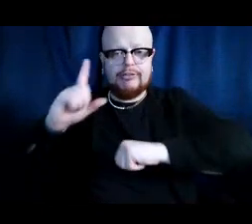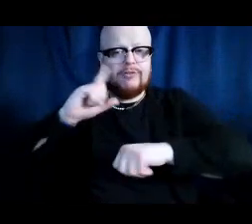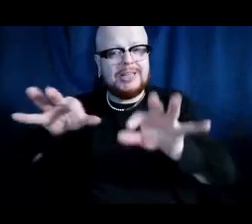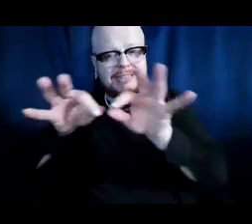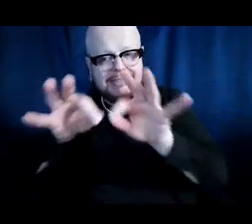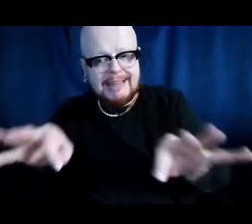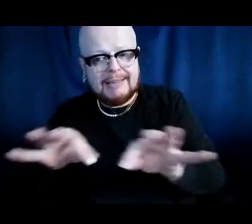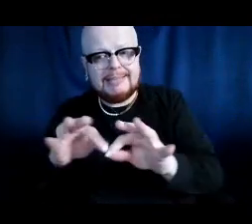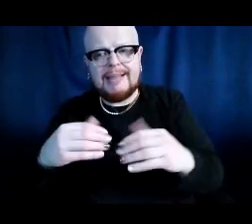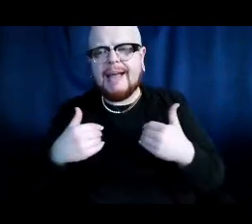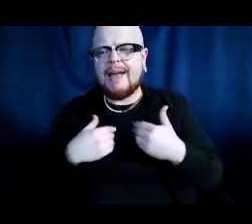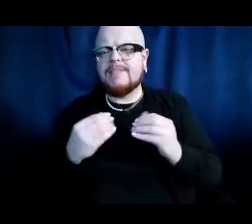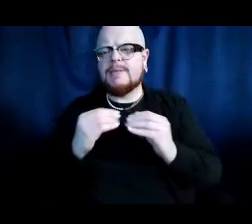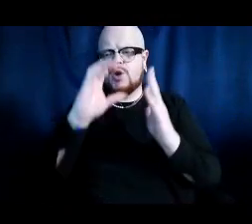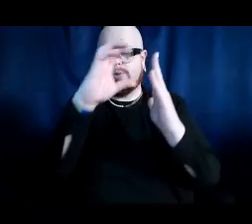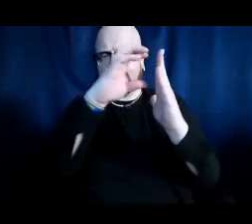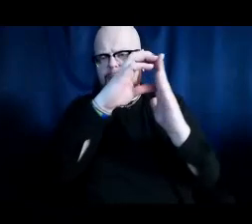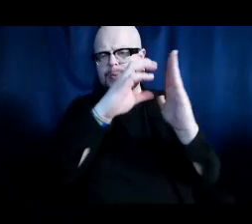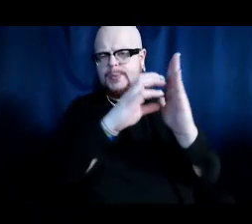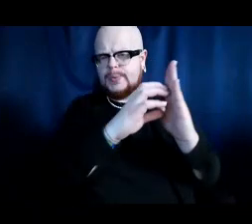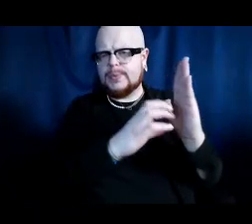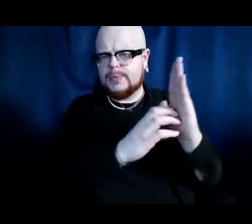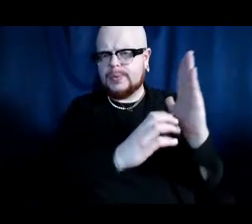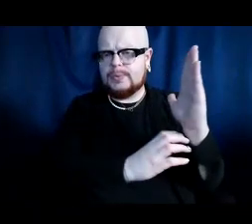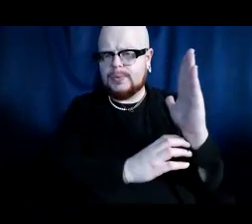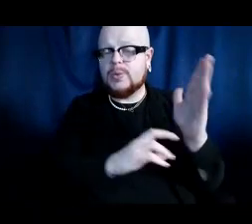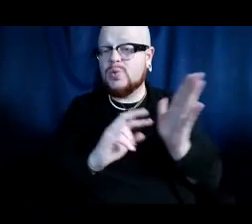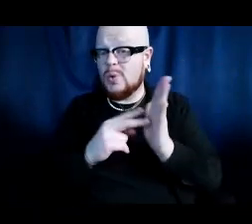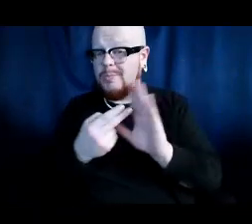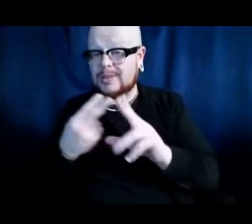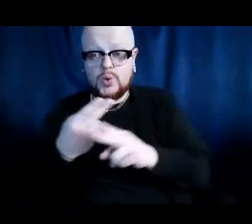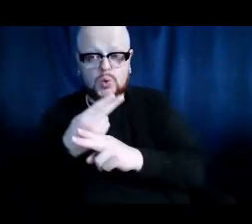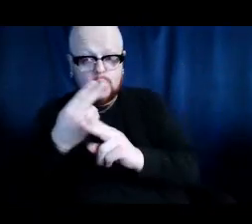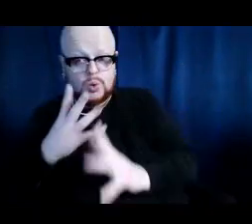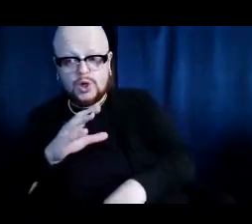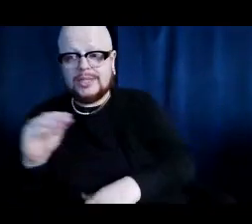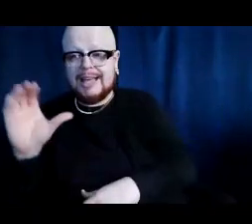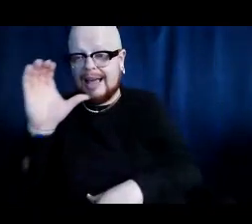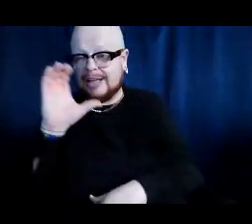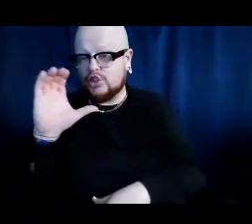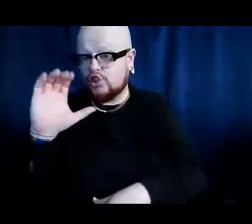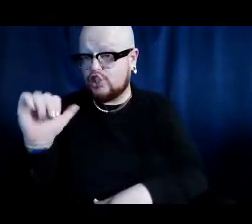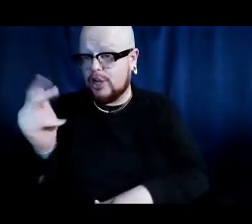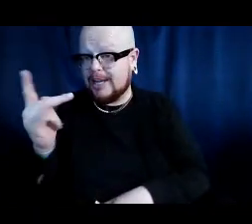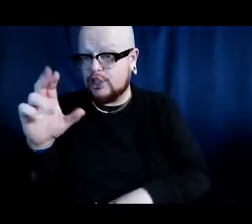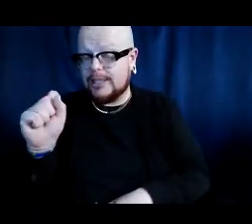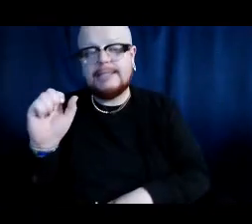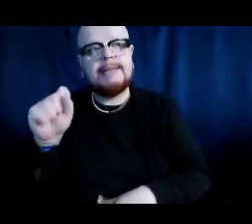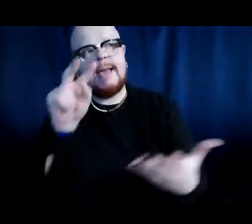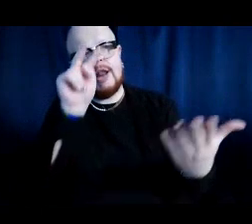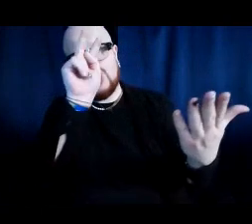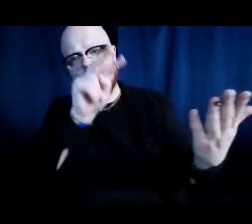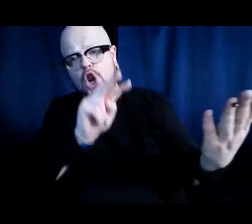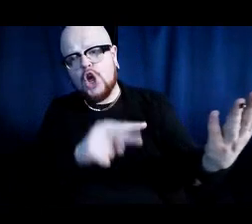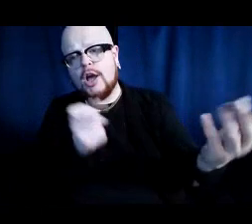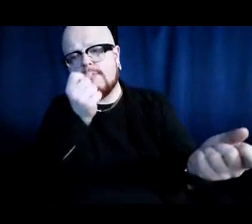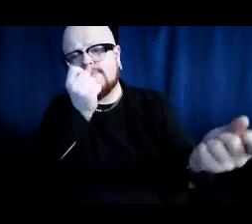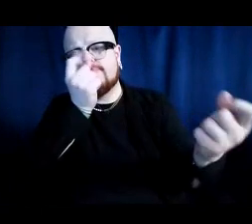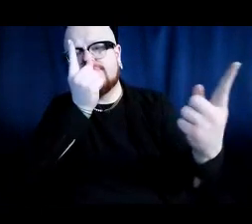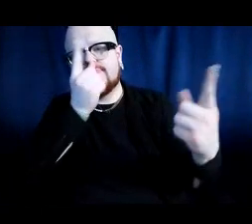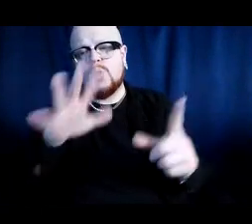both users and search engines navigate and interpret the content. And it also helps